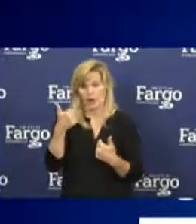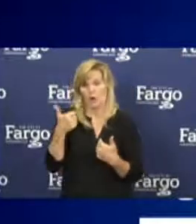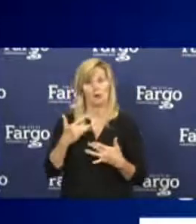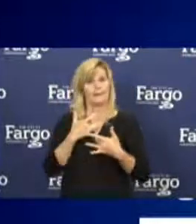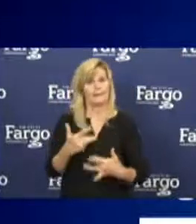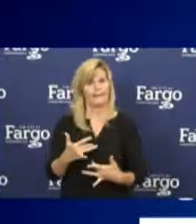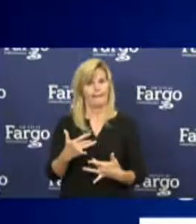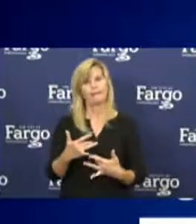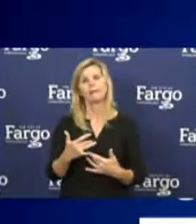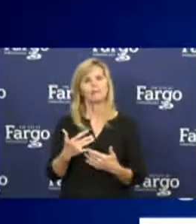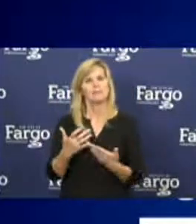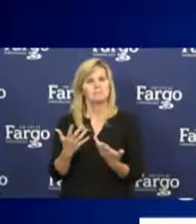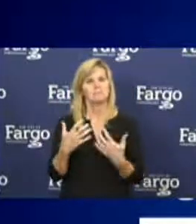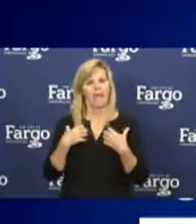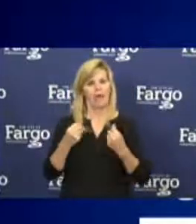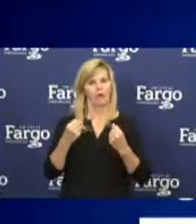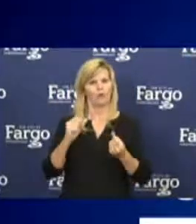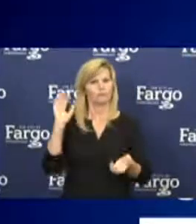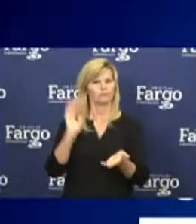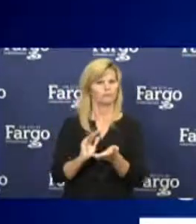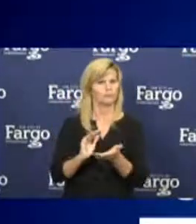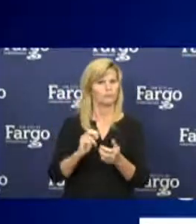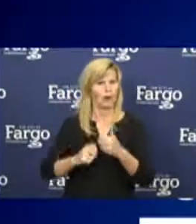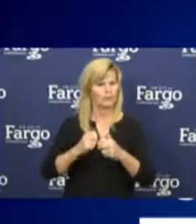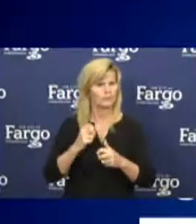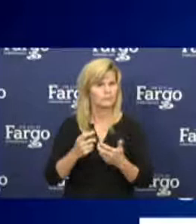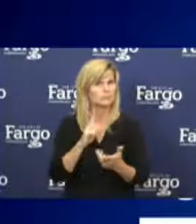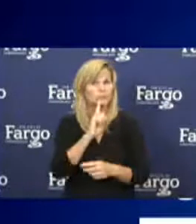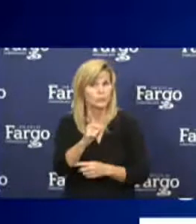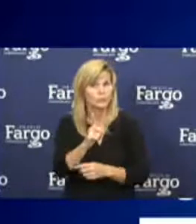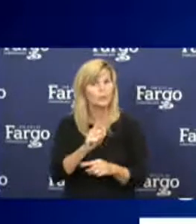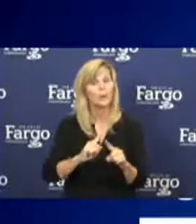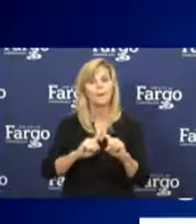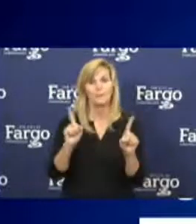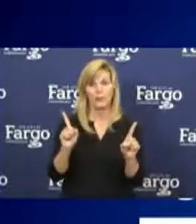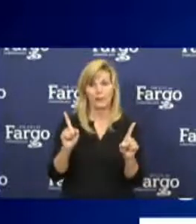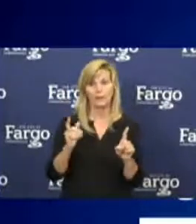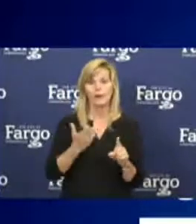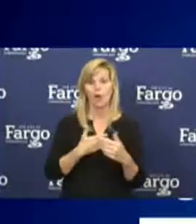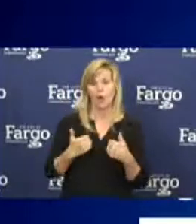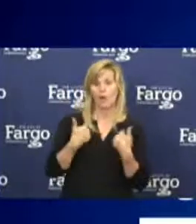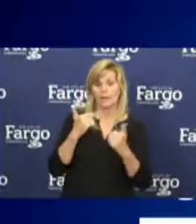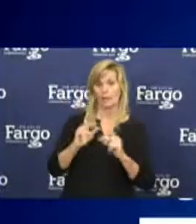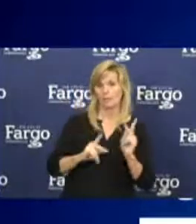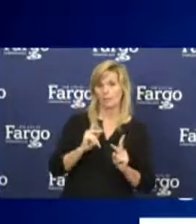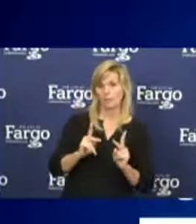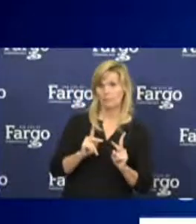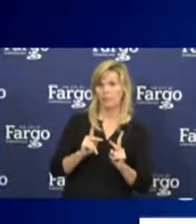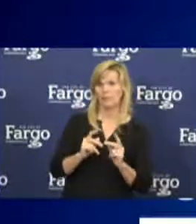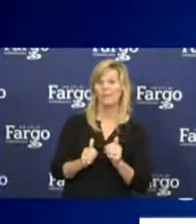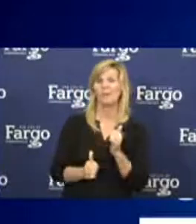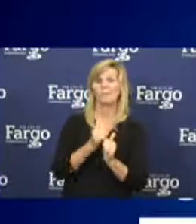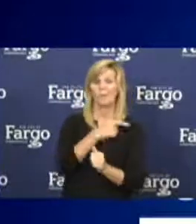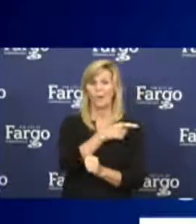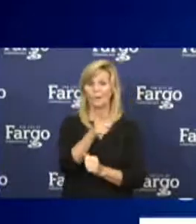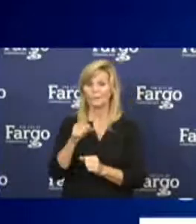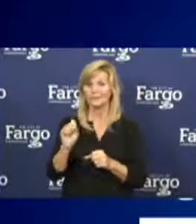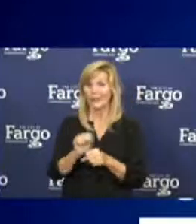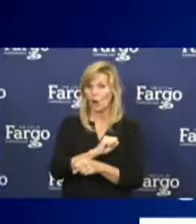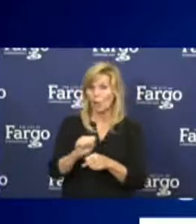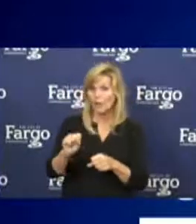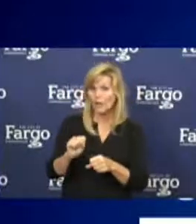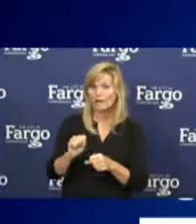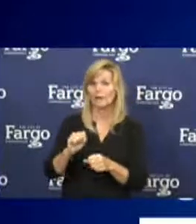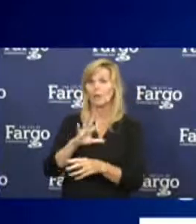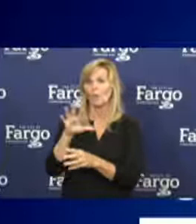less negative of health outcomes, and that is true, but our younger population is also the population that's working in our